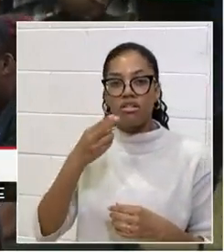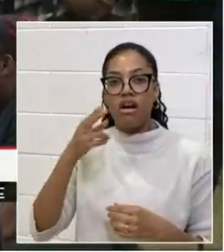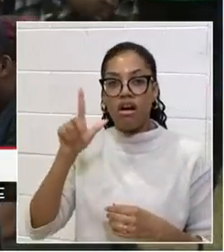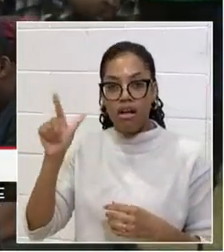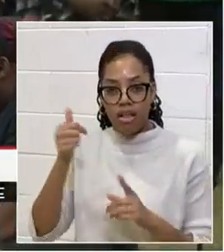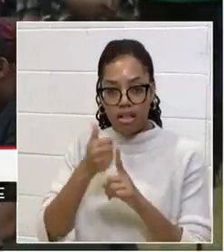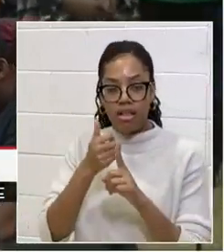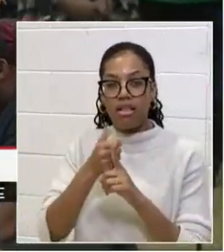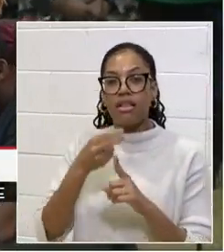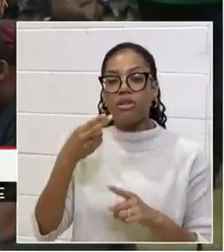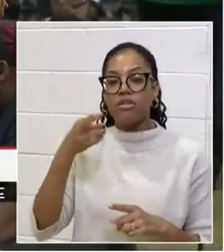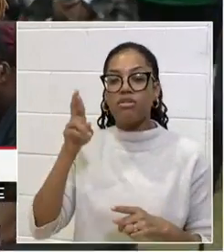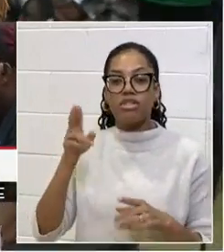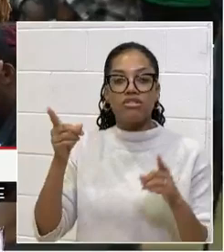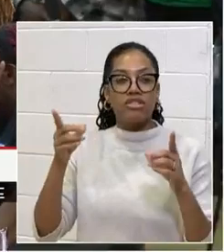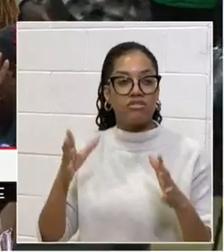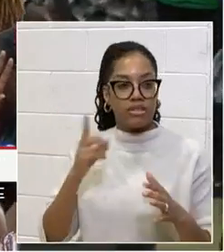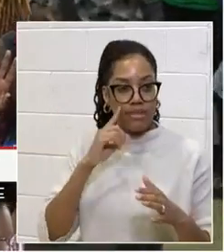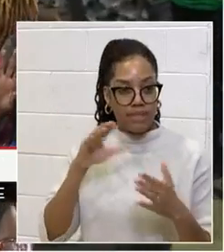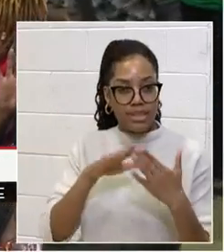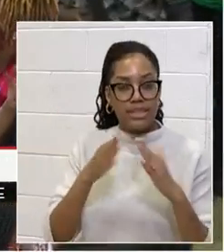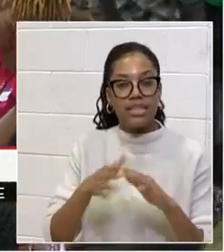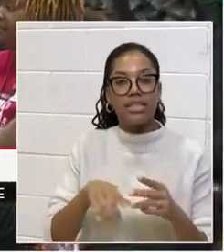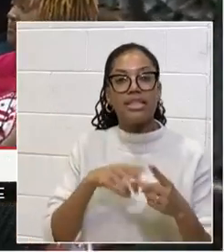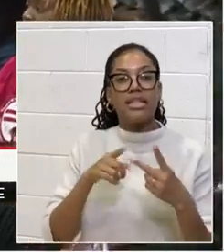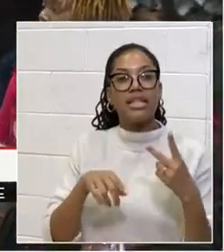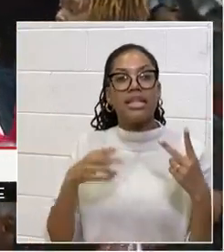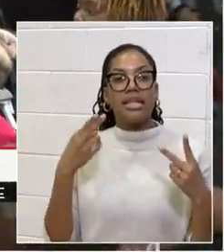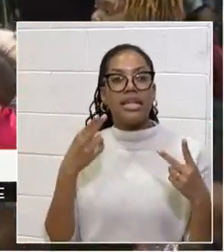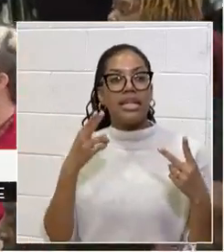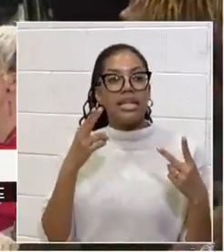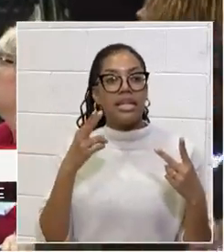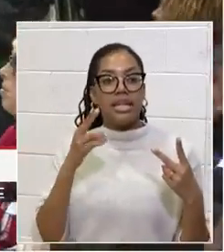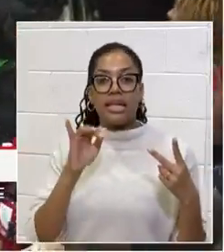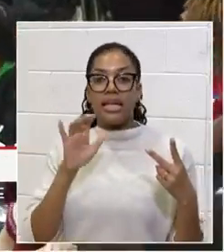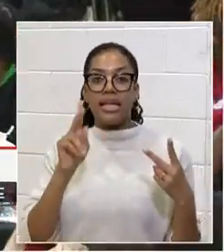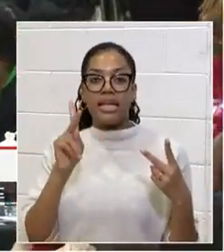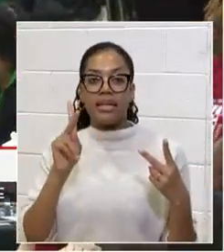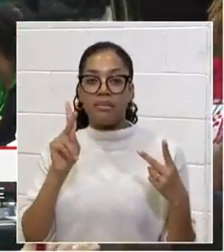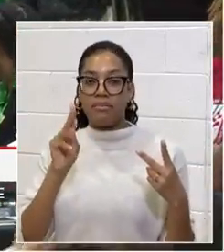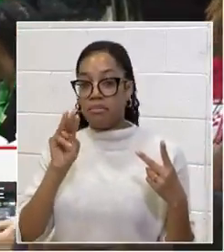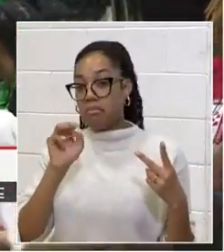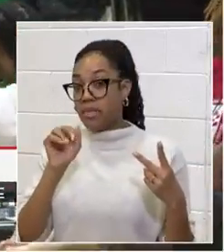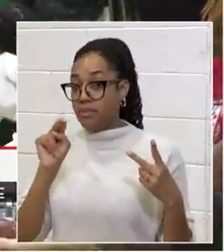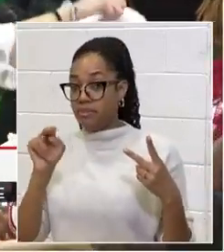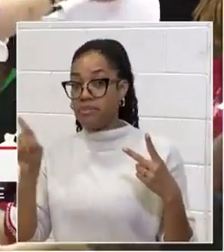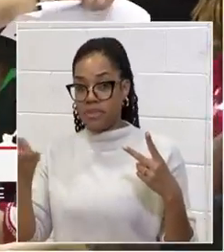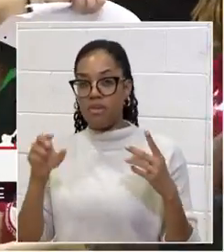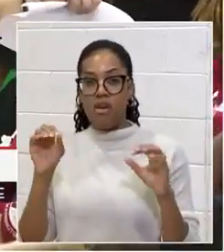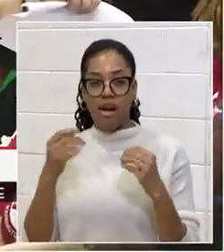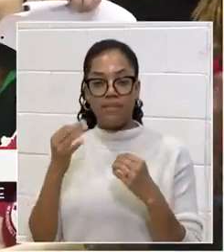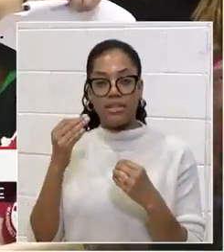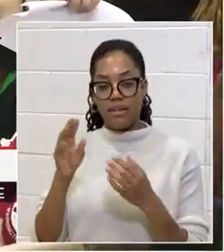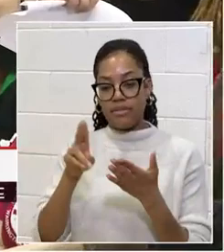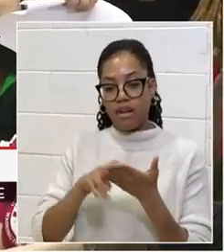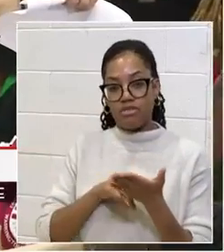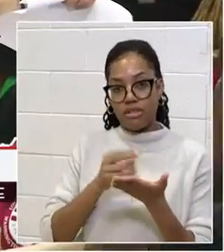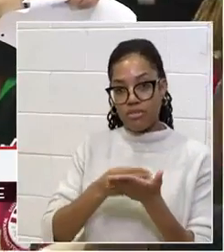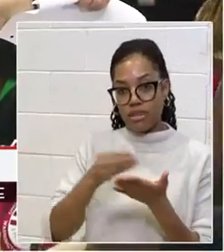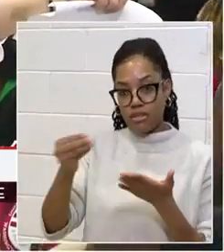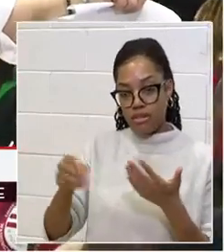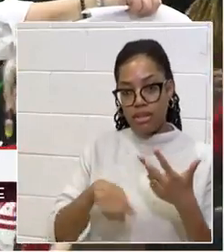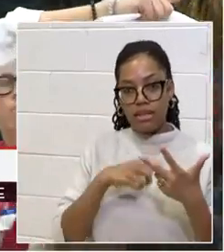the city. I see Nancy Hateman, who's the director of the Office of Contract and Procurement. I saw Jed Ross, who's the